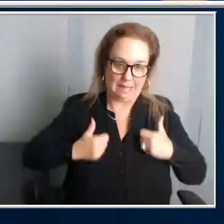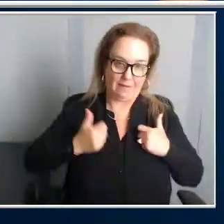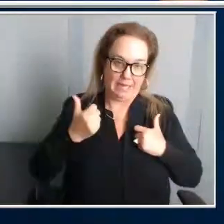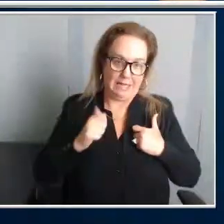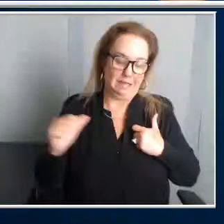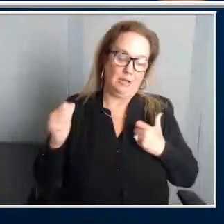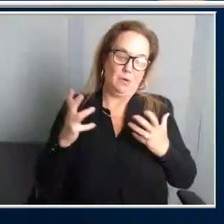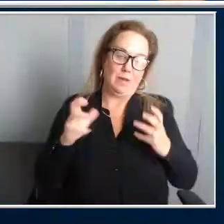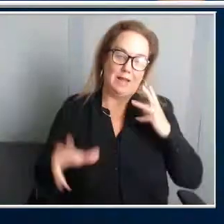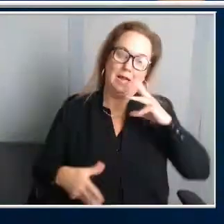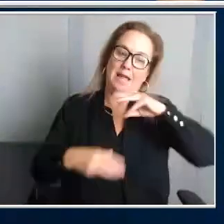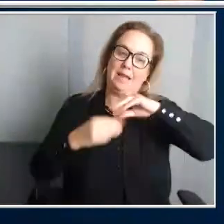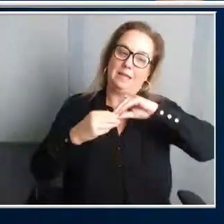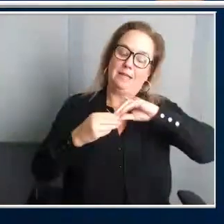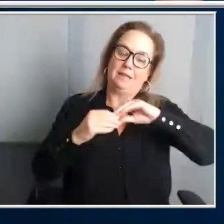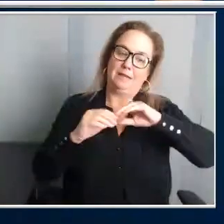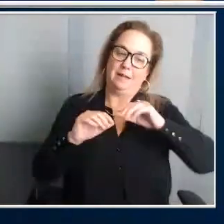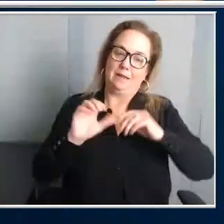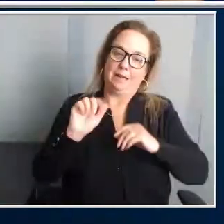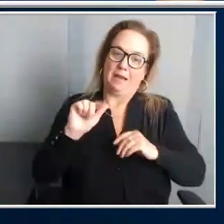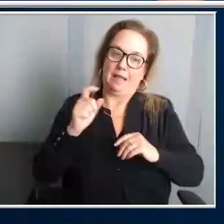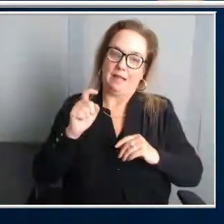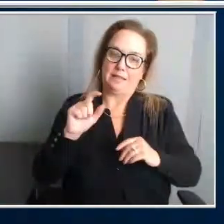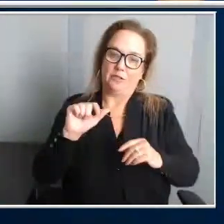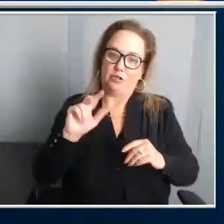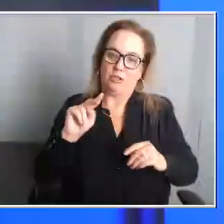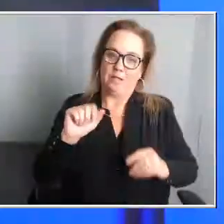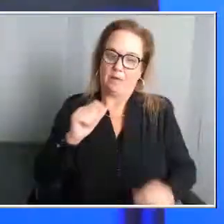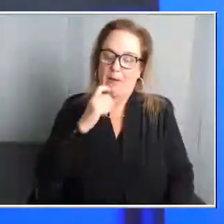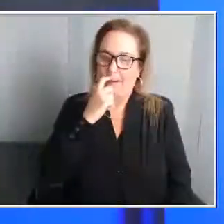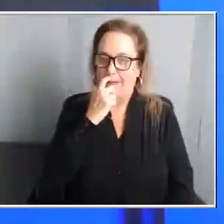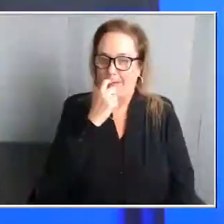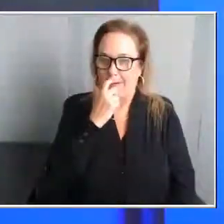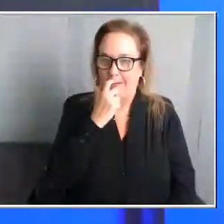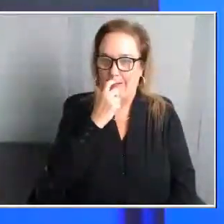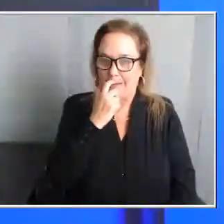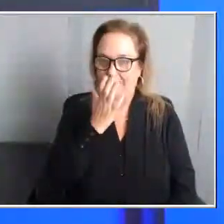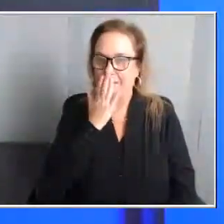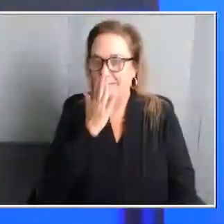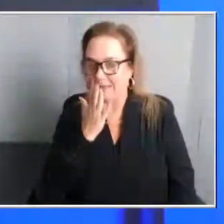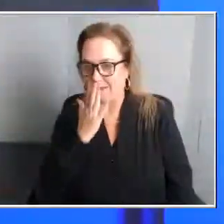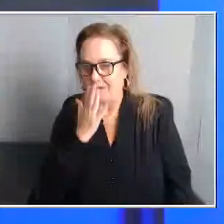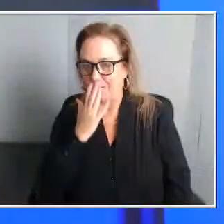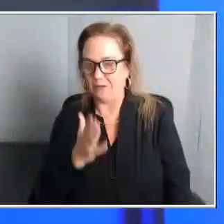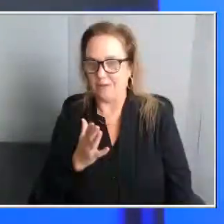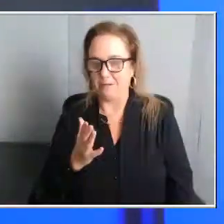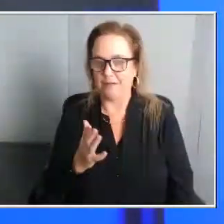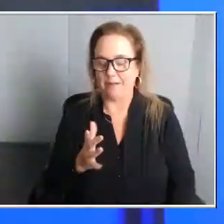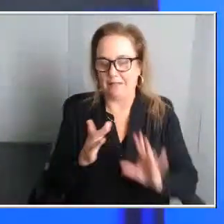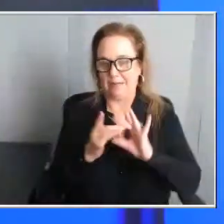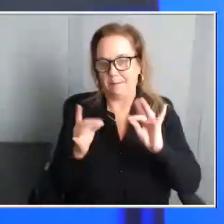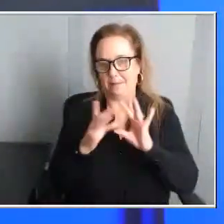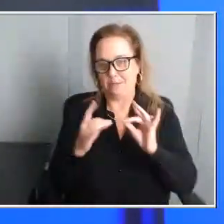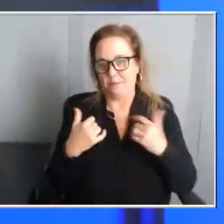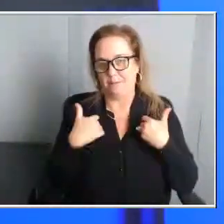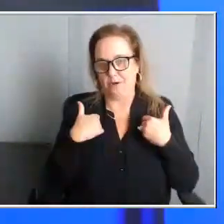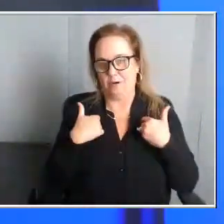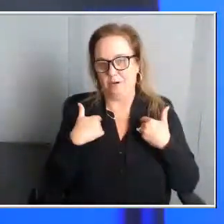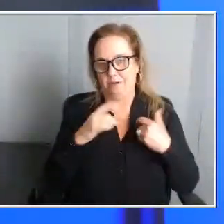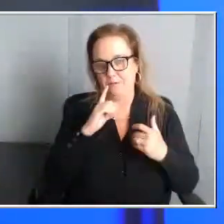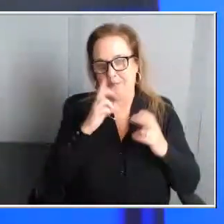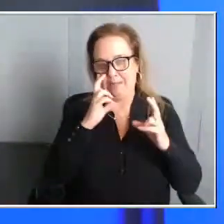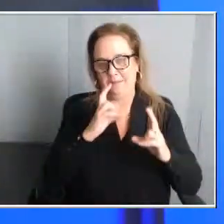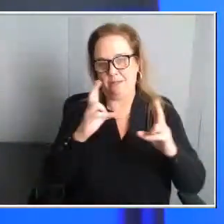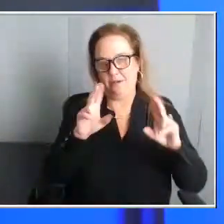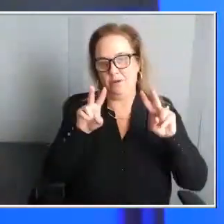say to Alex or to Gina? Thank you. Like I mentioned earlier, it's really an honor to watch